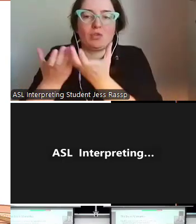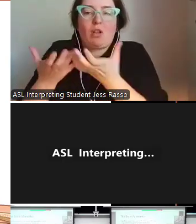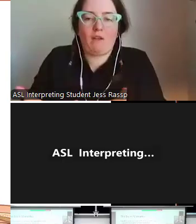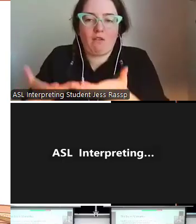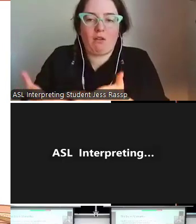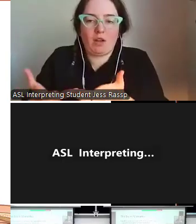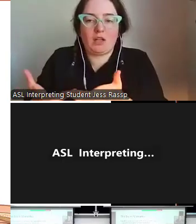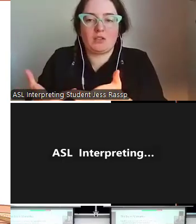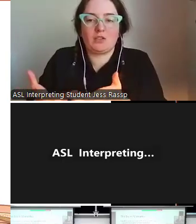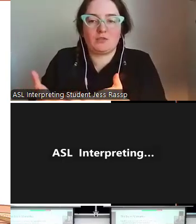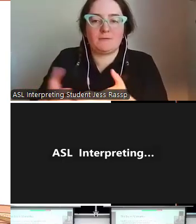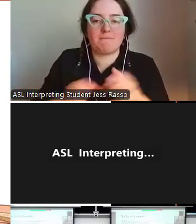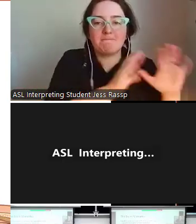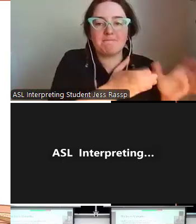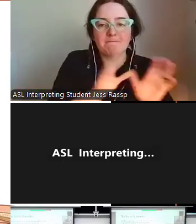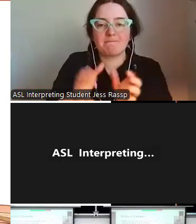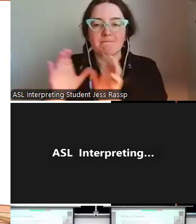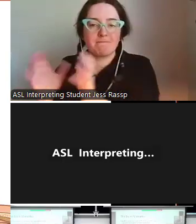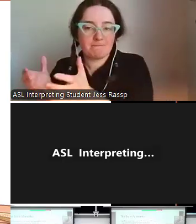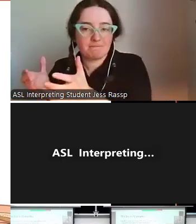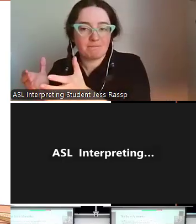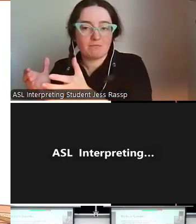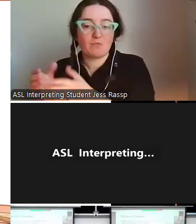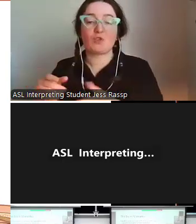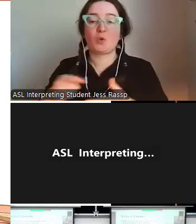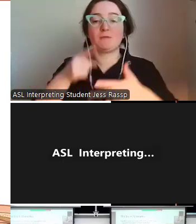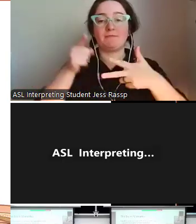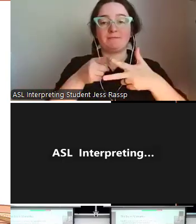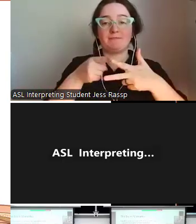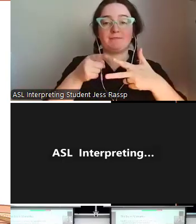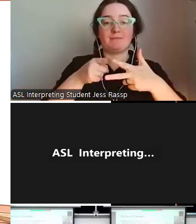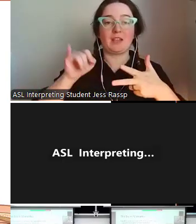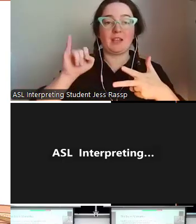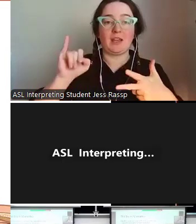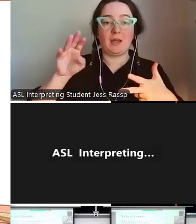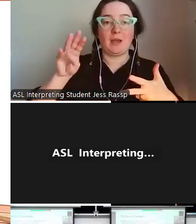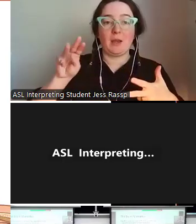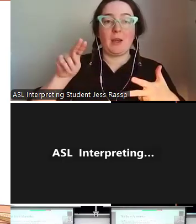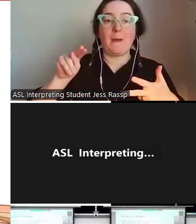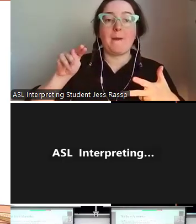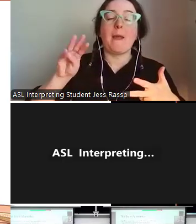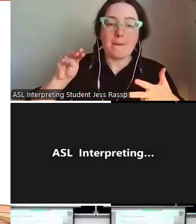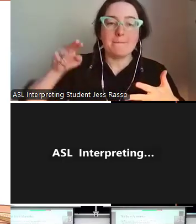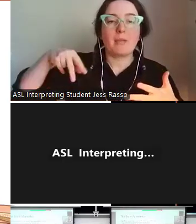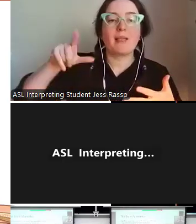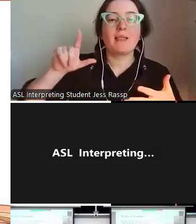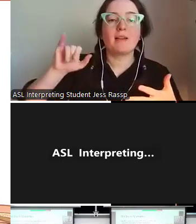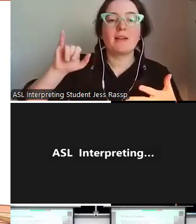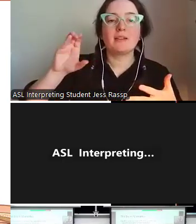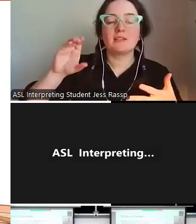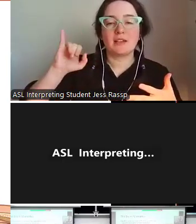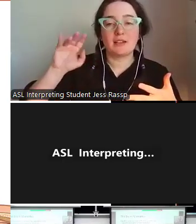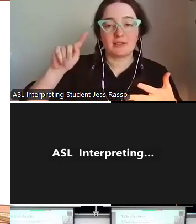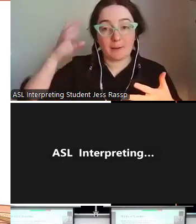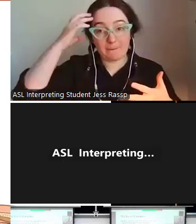to have your explicit memory. Now, implicit memory, this is unconscious memory. This is motor memory. So when you go to ride a